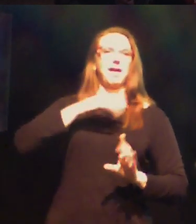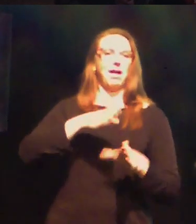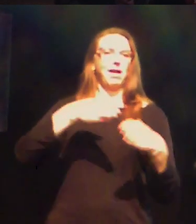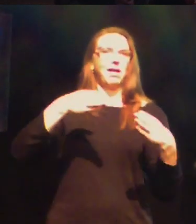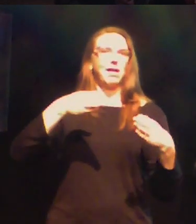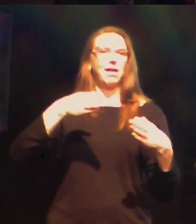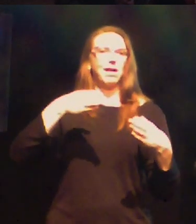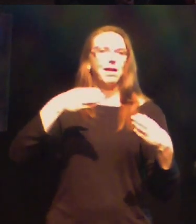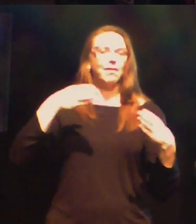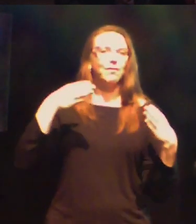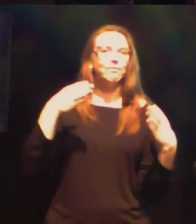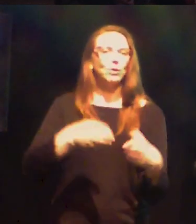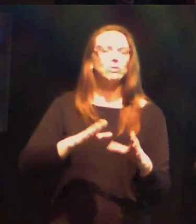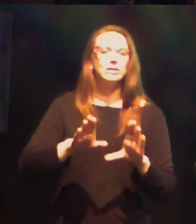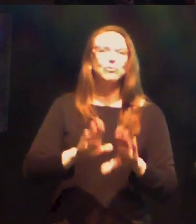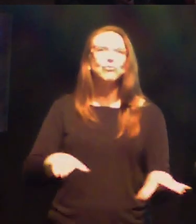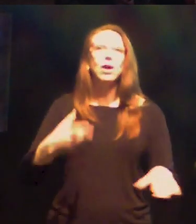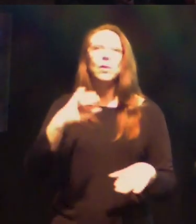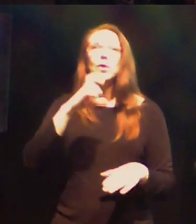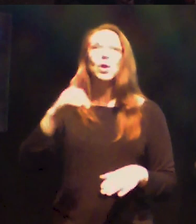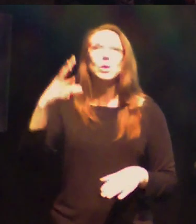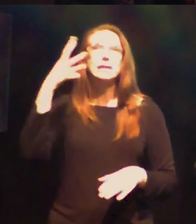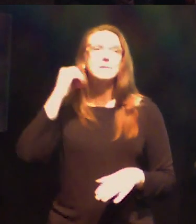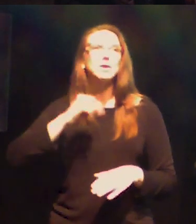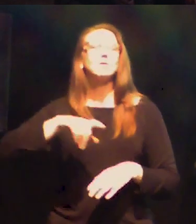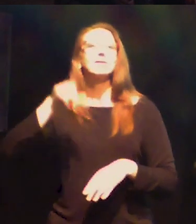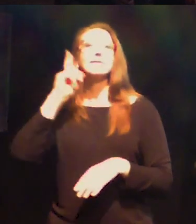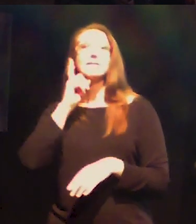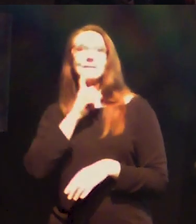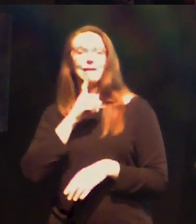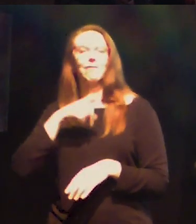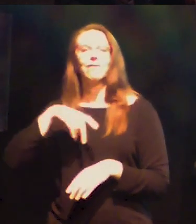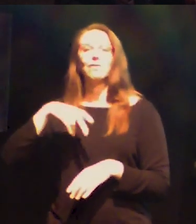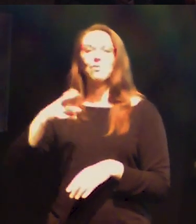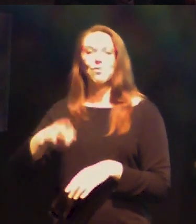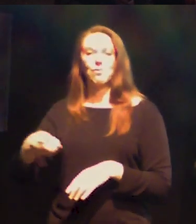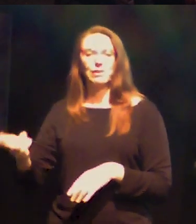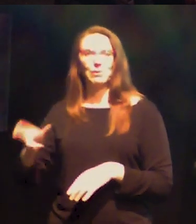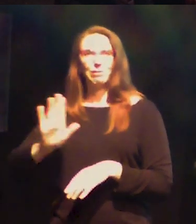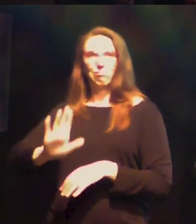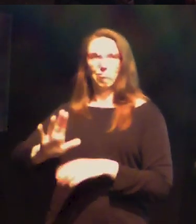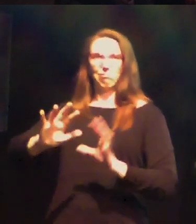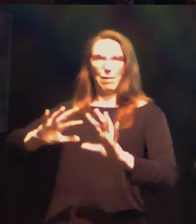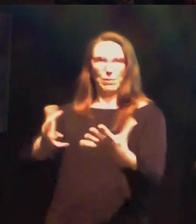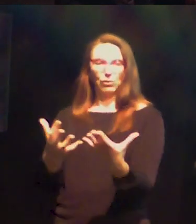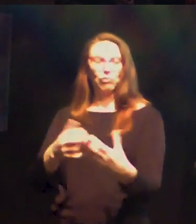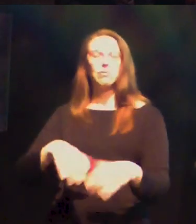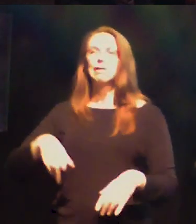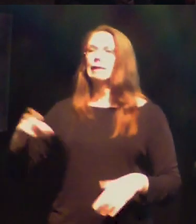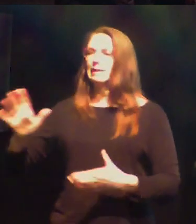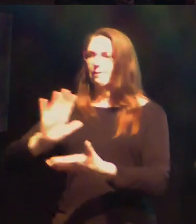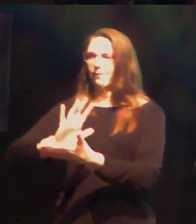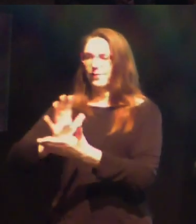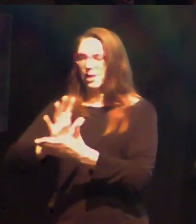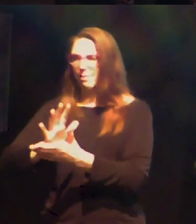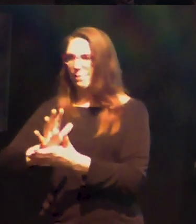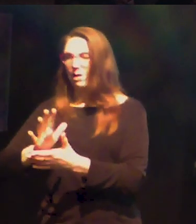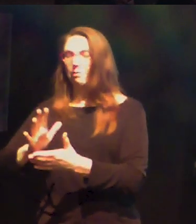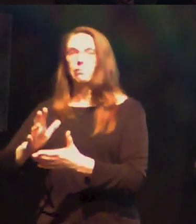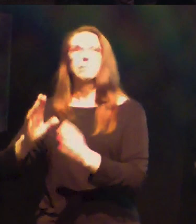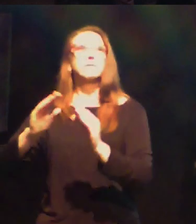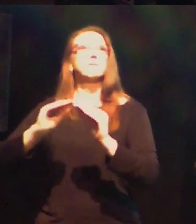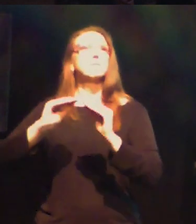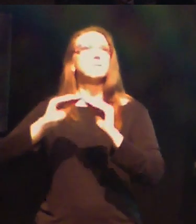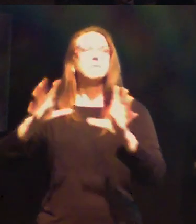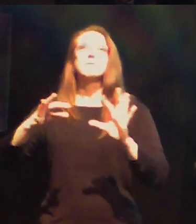is adverse childhood experiences with the deaf and hard of hearing population, and this film just fabulously